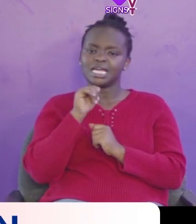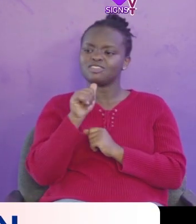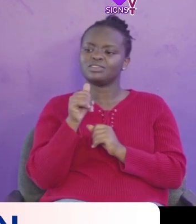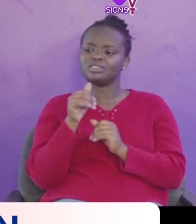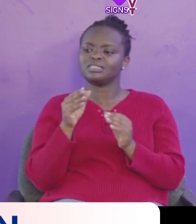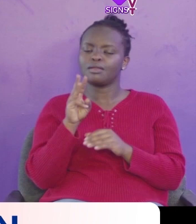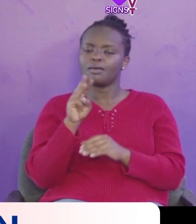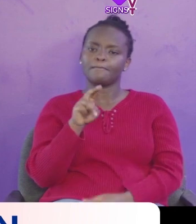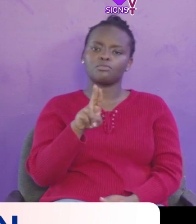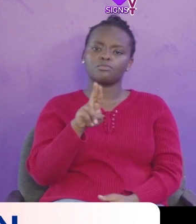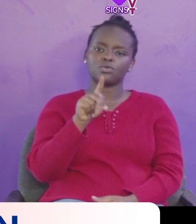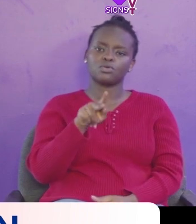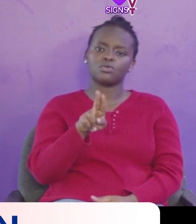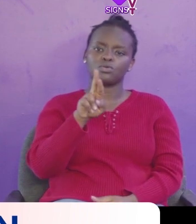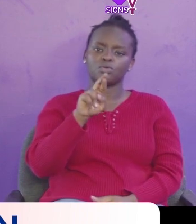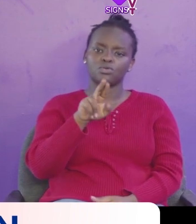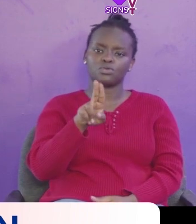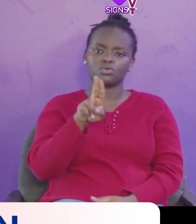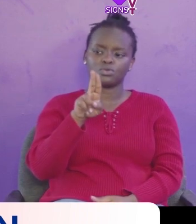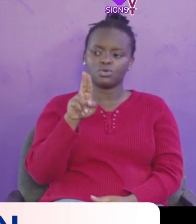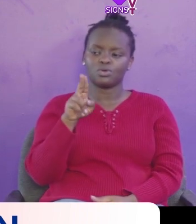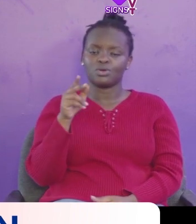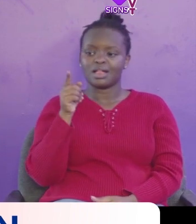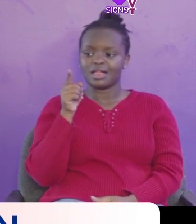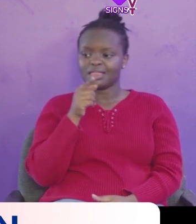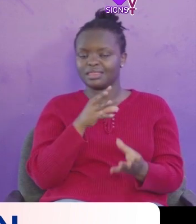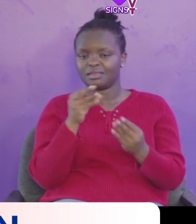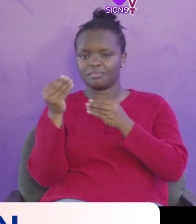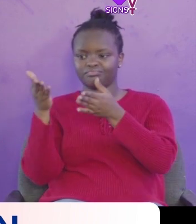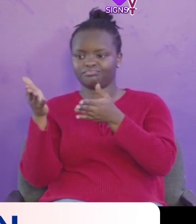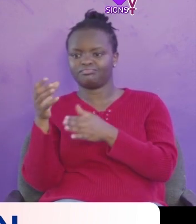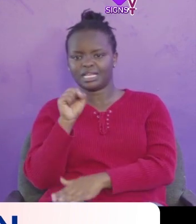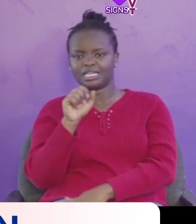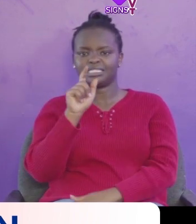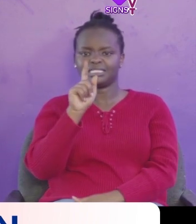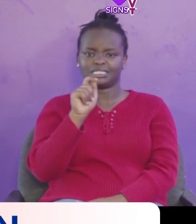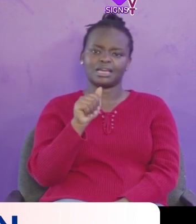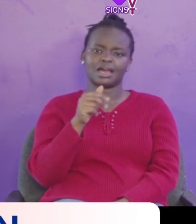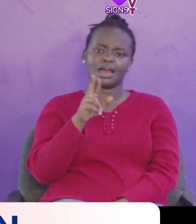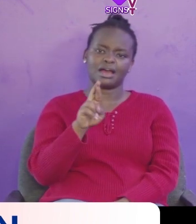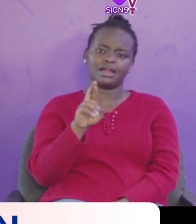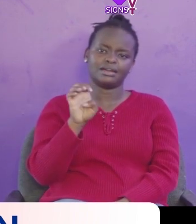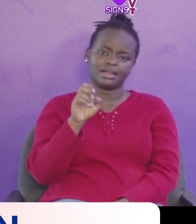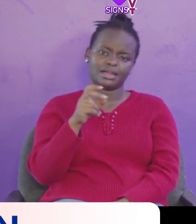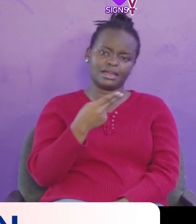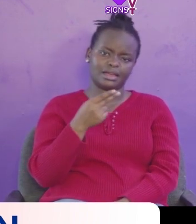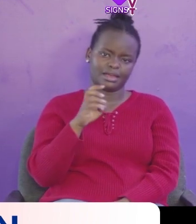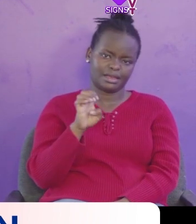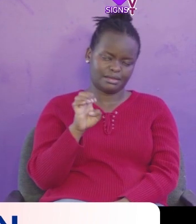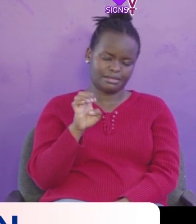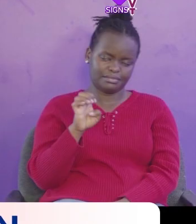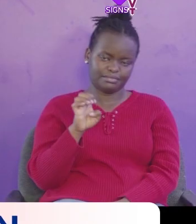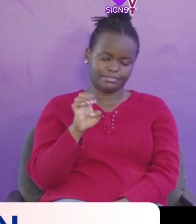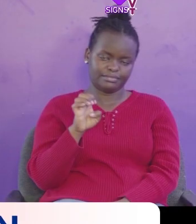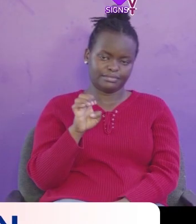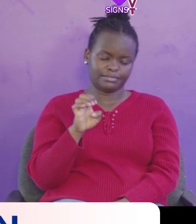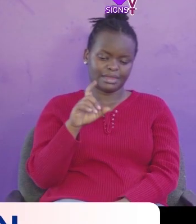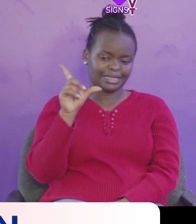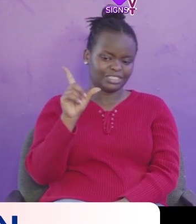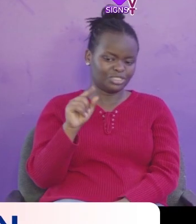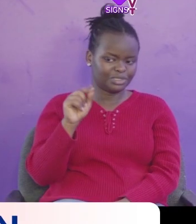Stare. They are in Stare constituency, and Mukuru is in Embakasi South. Or is it the